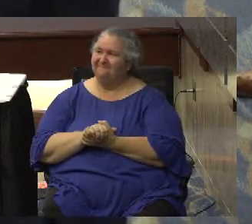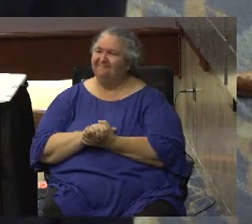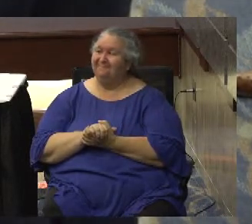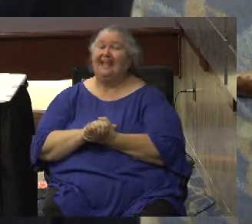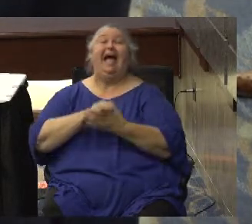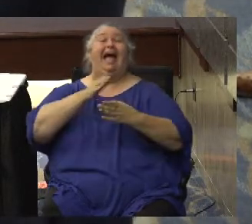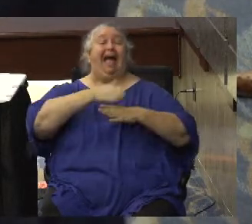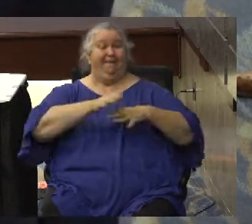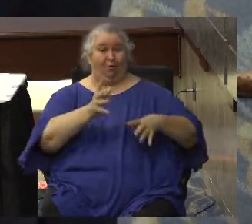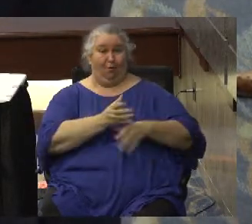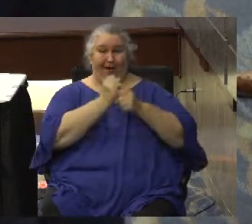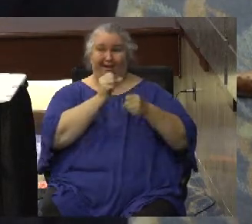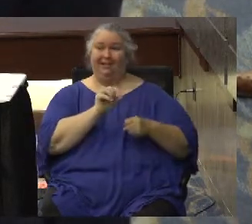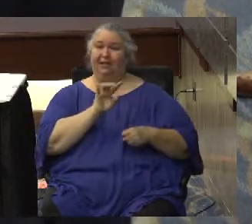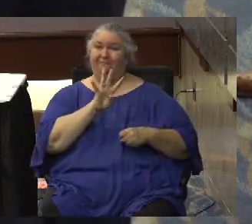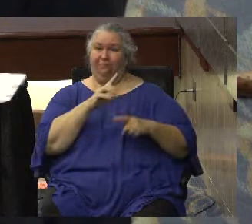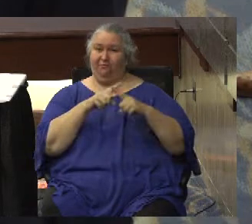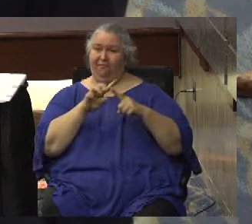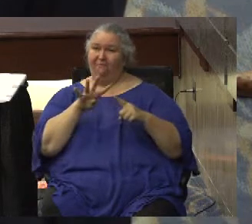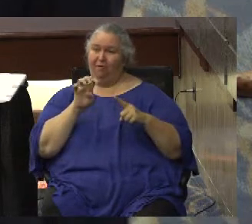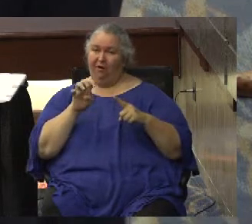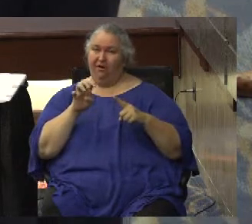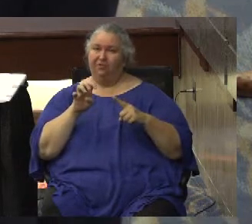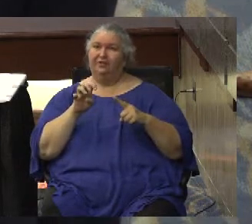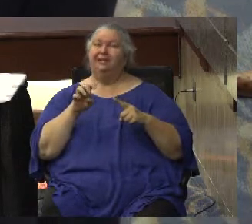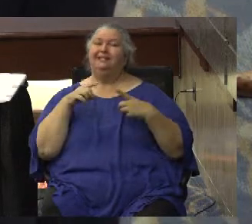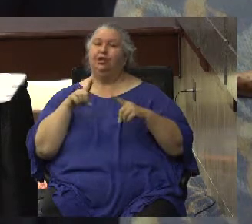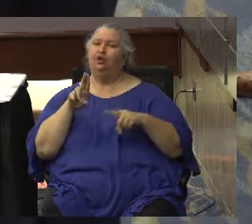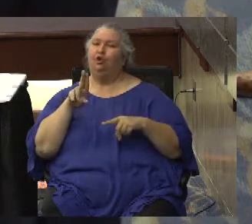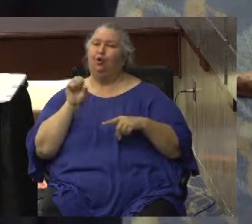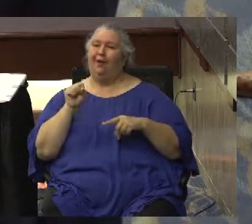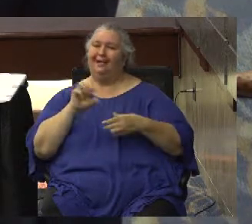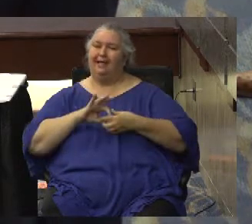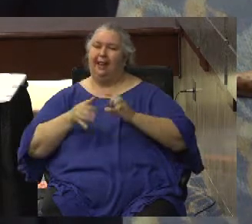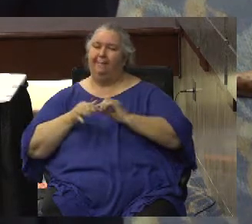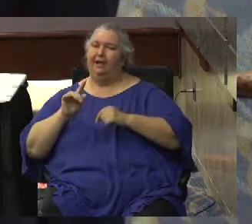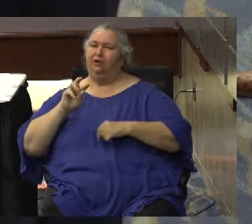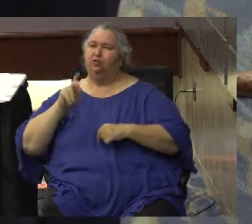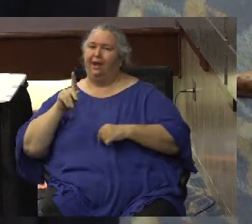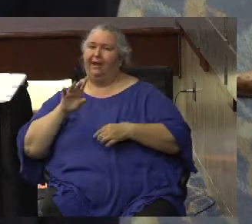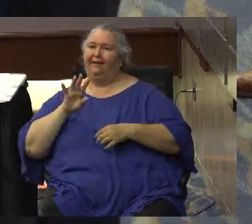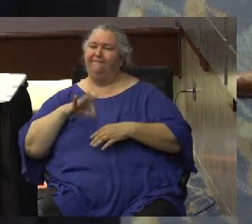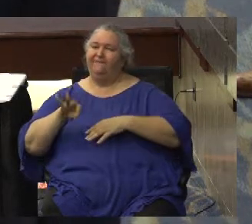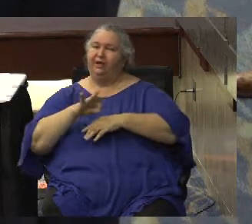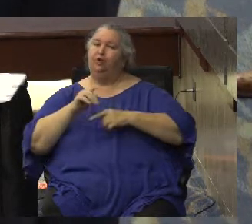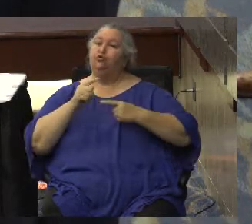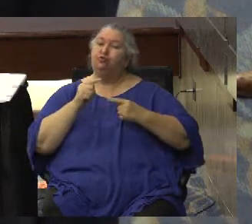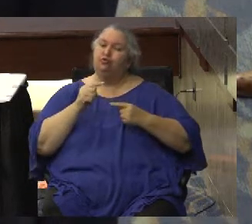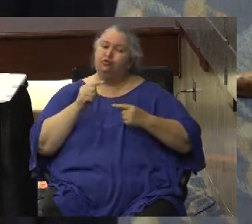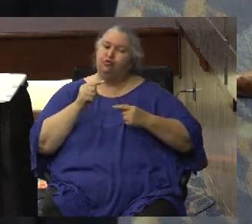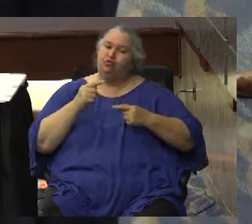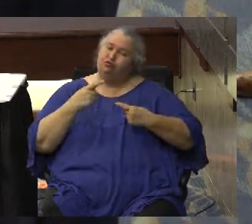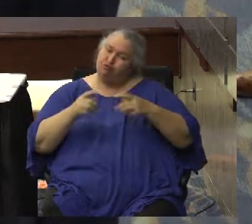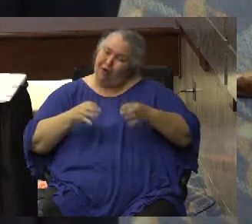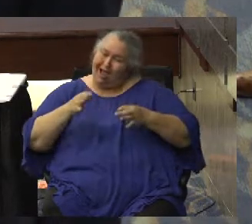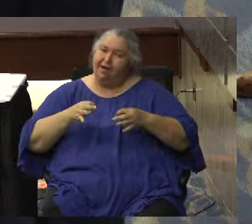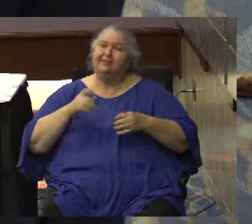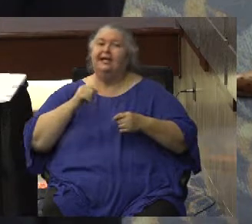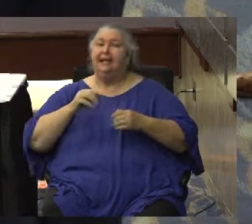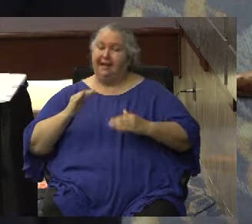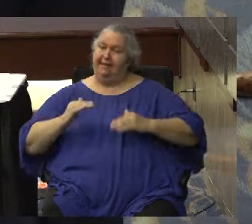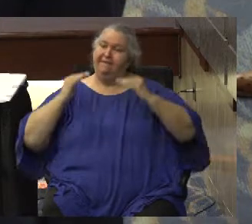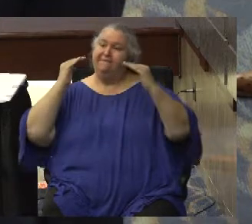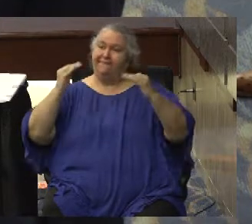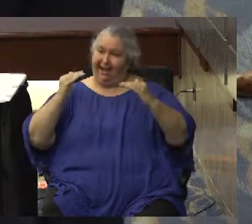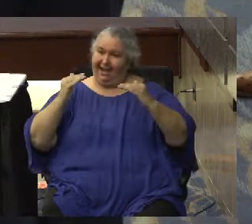After winning the 400-meter dash opening heat during the U.S. Olympic track and field trials, will advance to the semifinals and secured